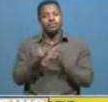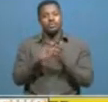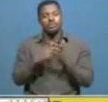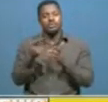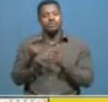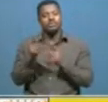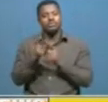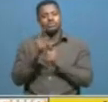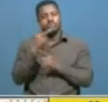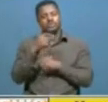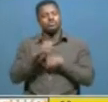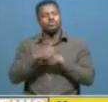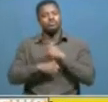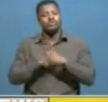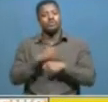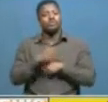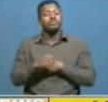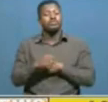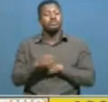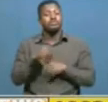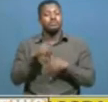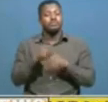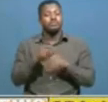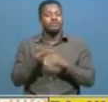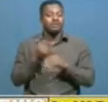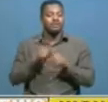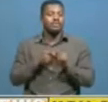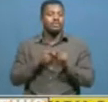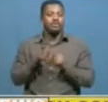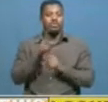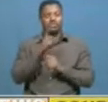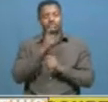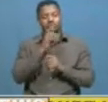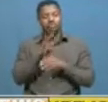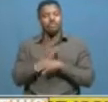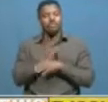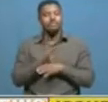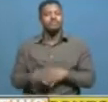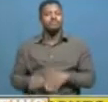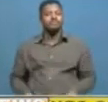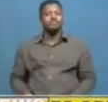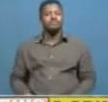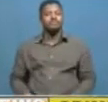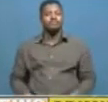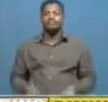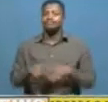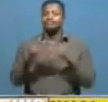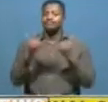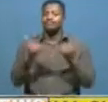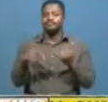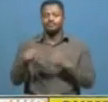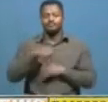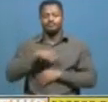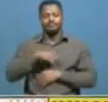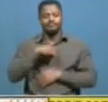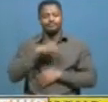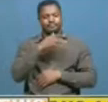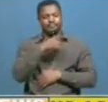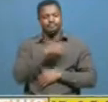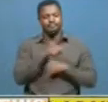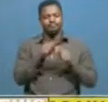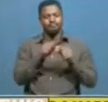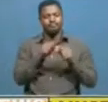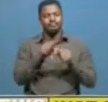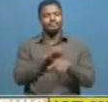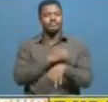time saw her struggles in the early days of her cocoa business. But now, they are proud of her persistent